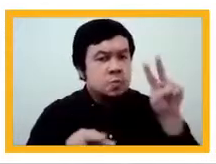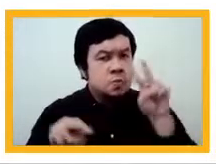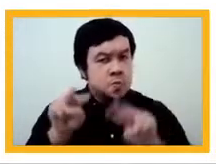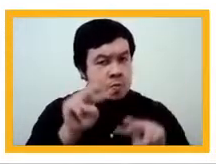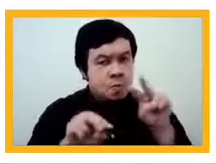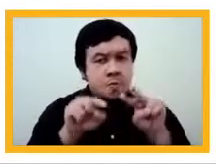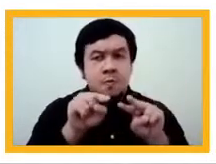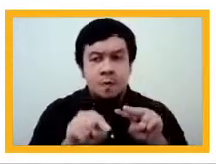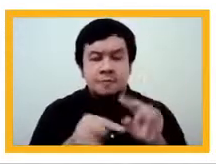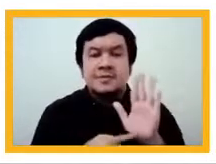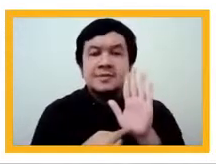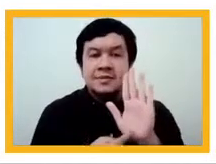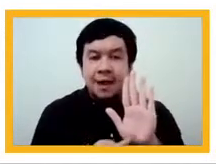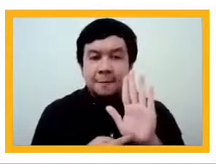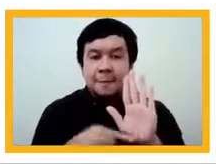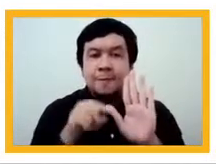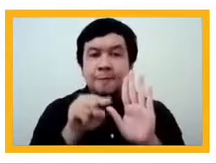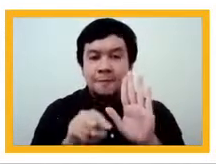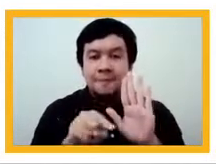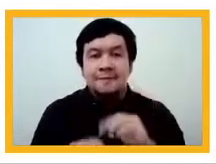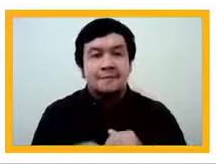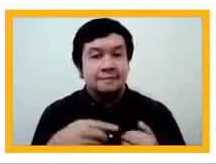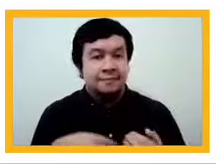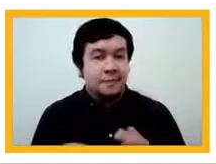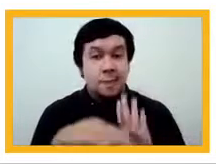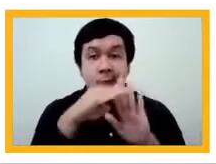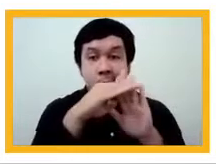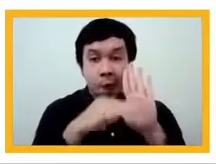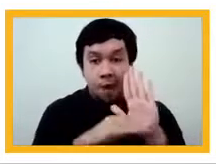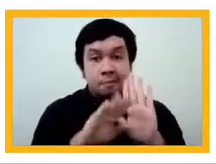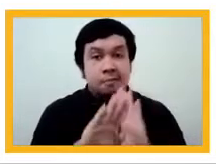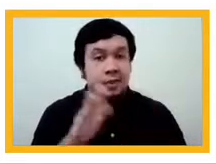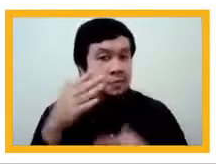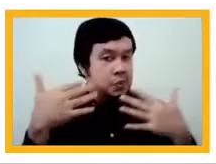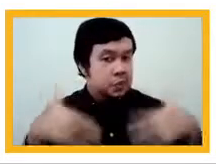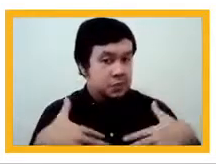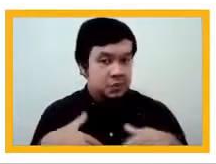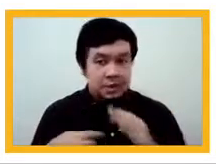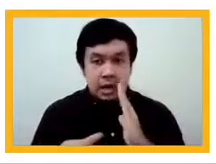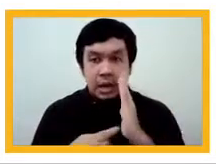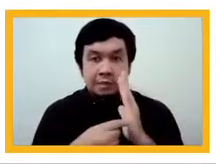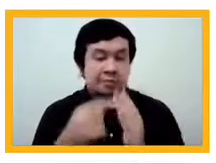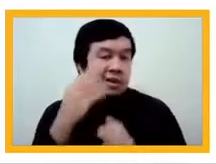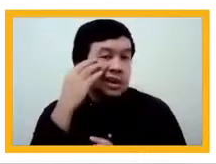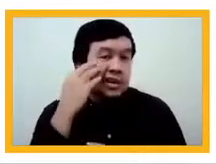edge experiences, building ecosystems around